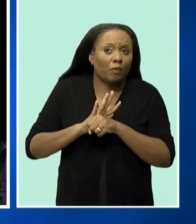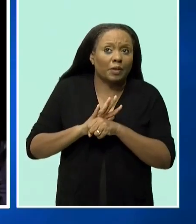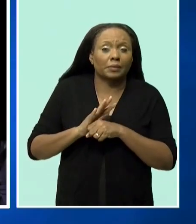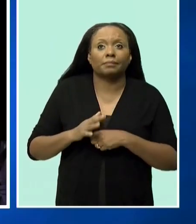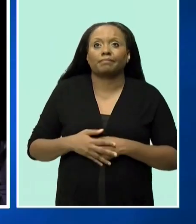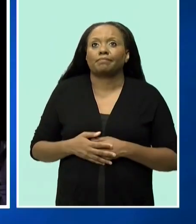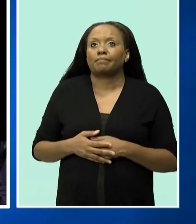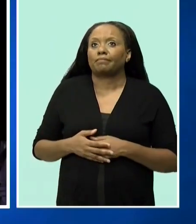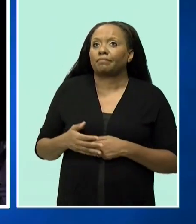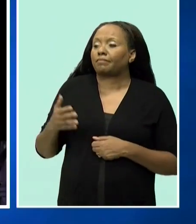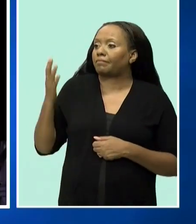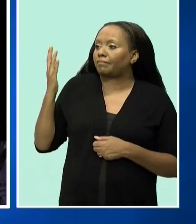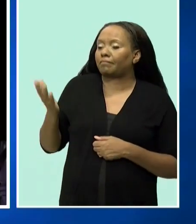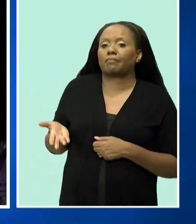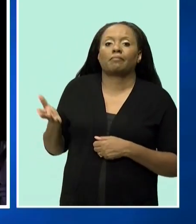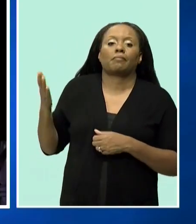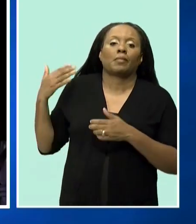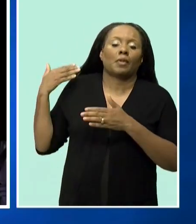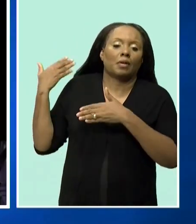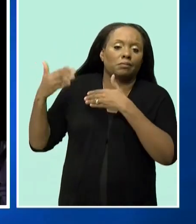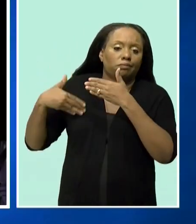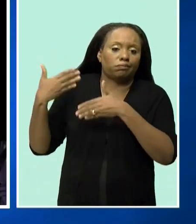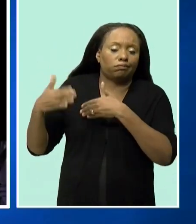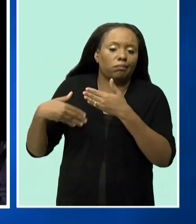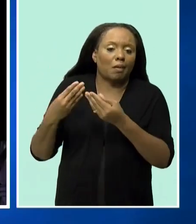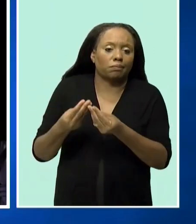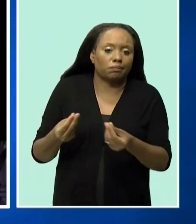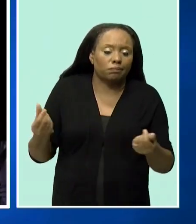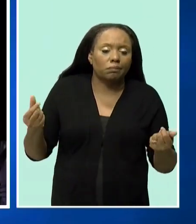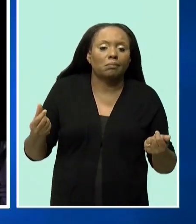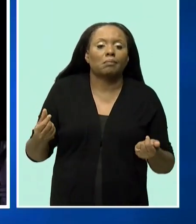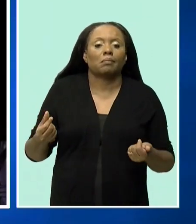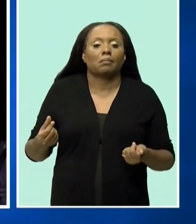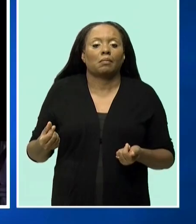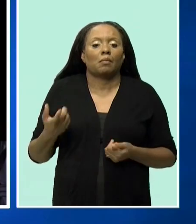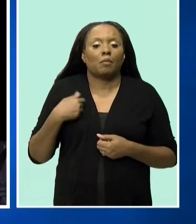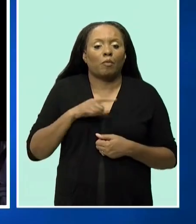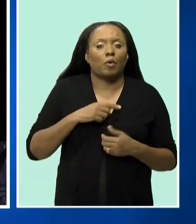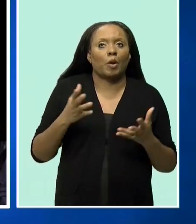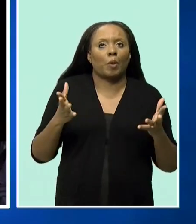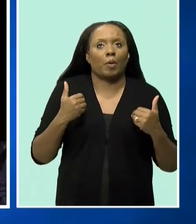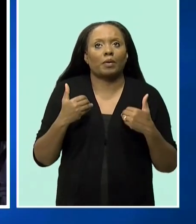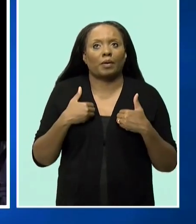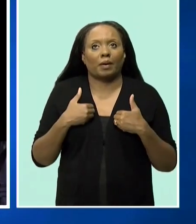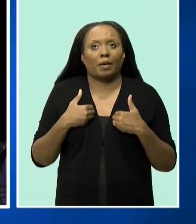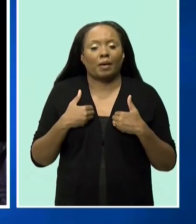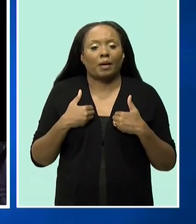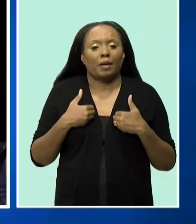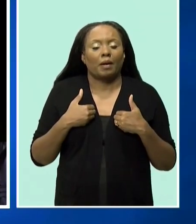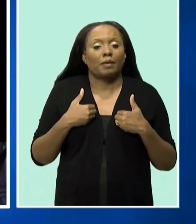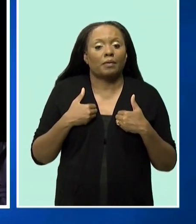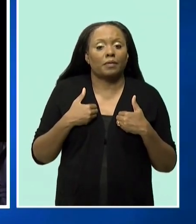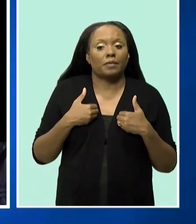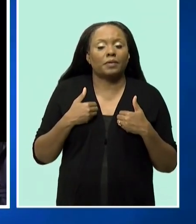Time has passed since the original date that we had all intended to have the post-Cotonou